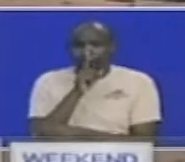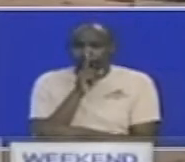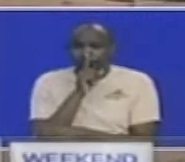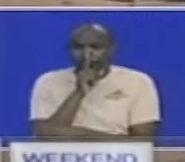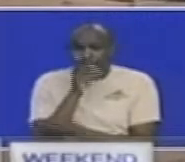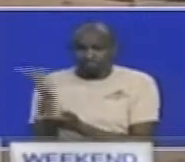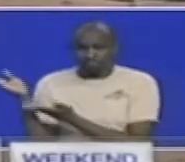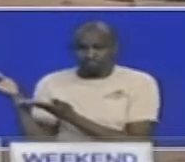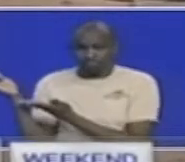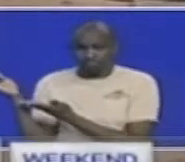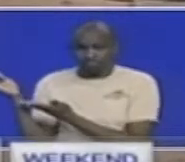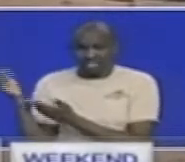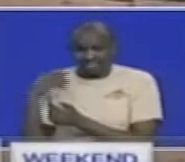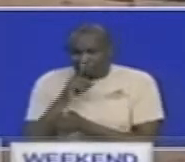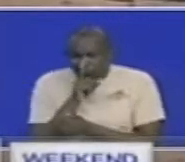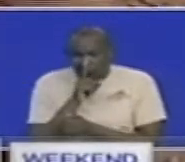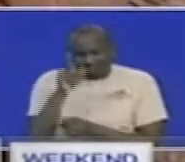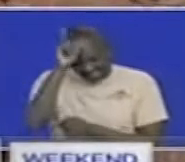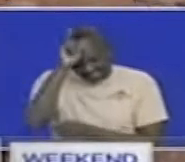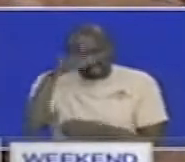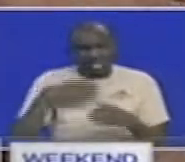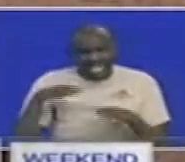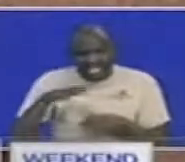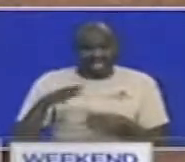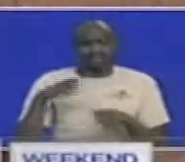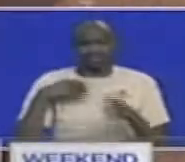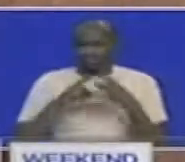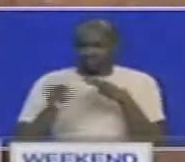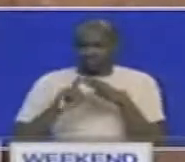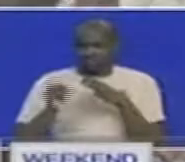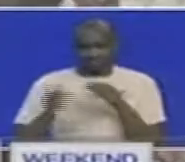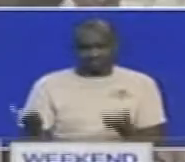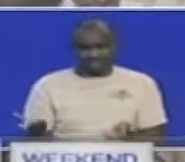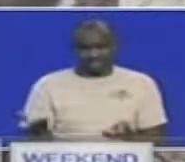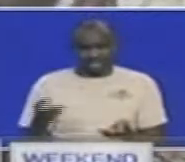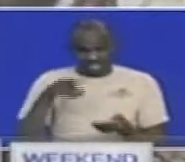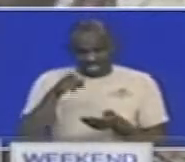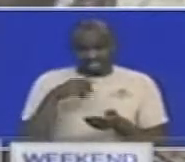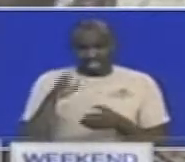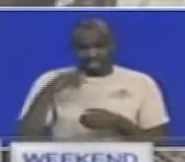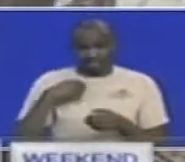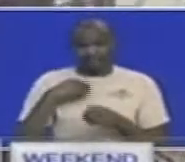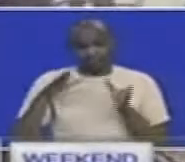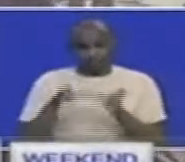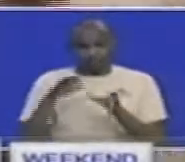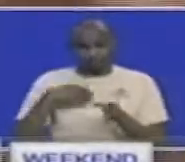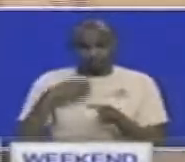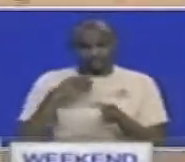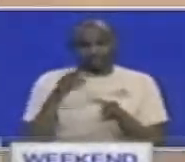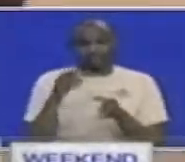us here at Kawap village. The area is deserted. Those from Kawap have been forced to seek refuge in